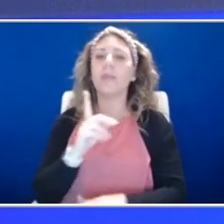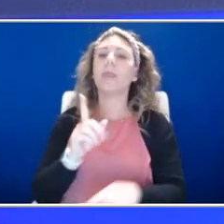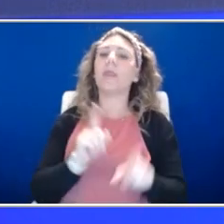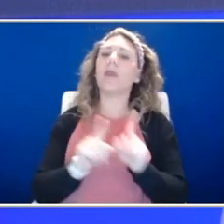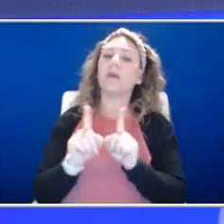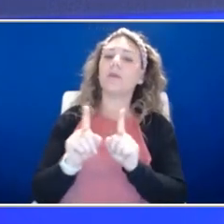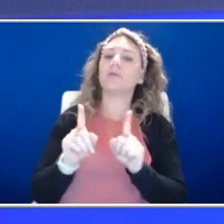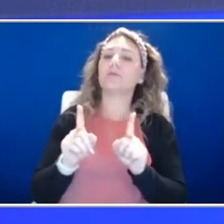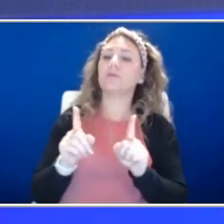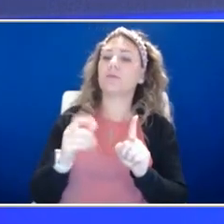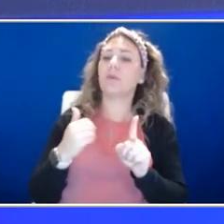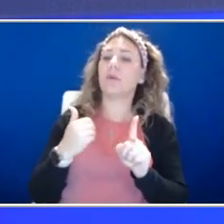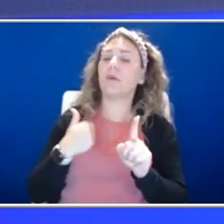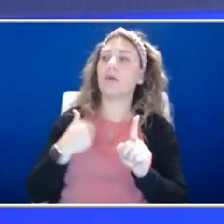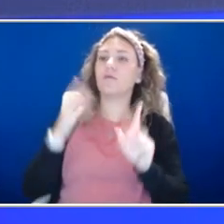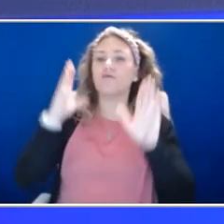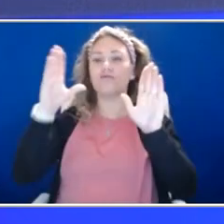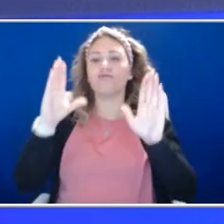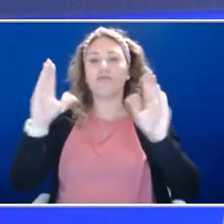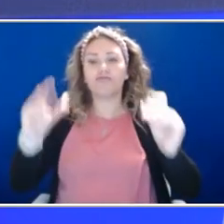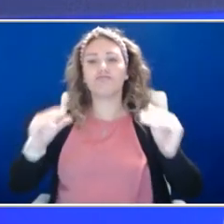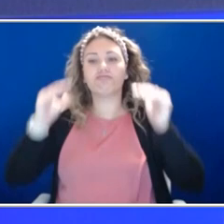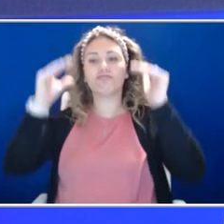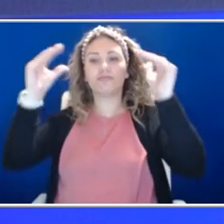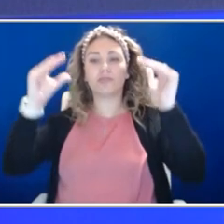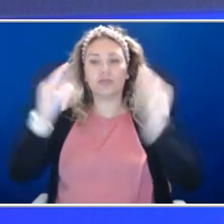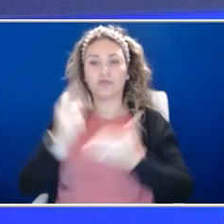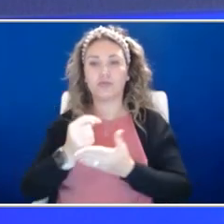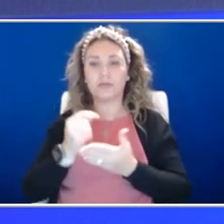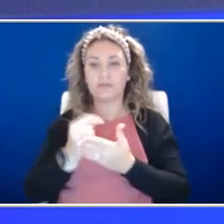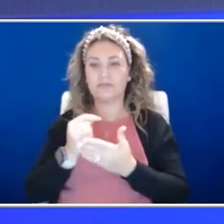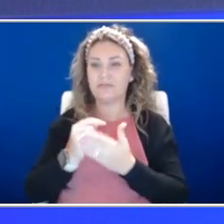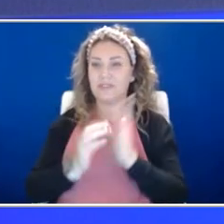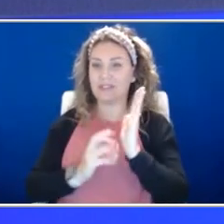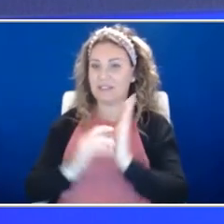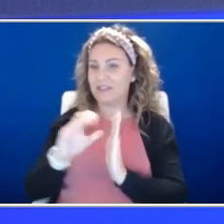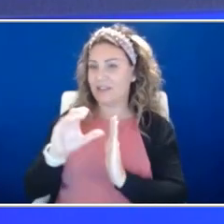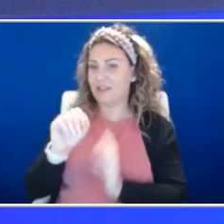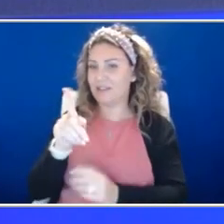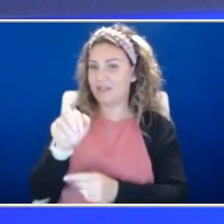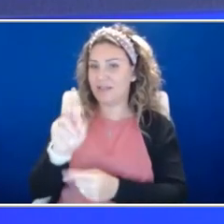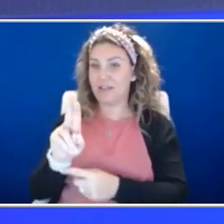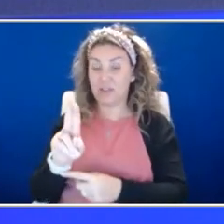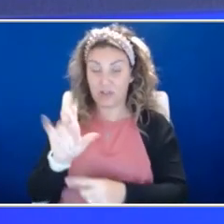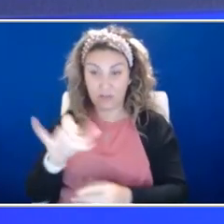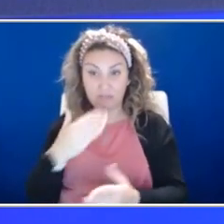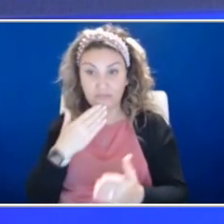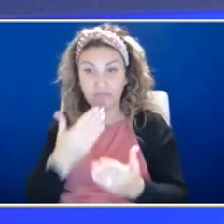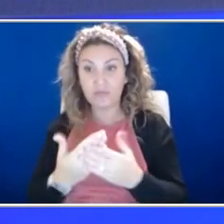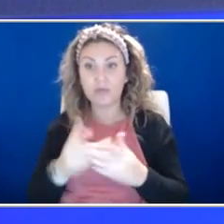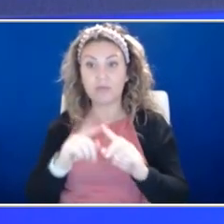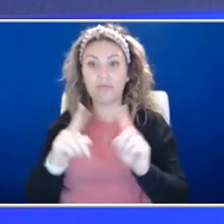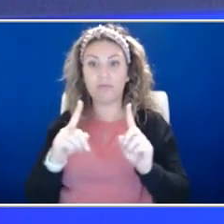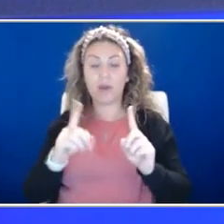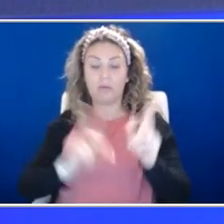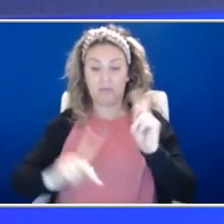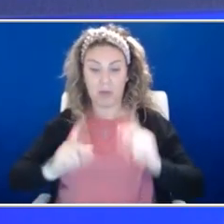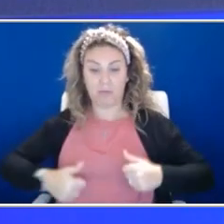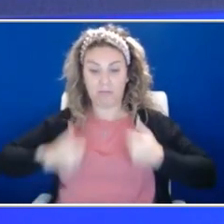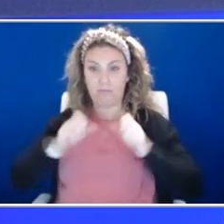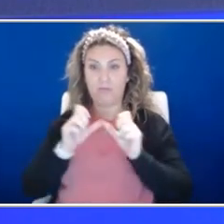great advances in treatments of cancer, and that's all good, but people are surviving longer from them and